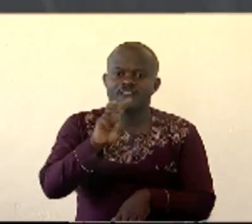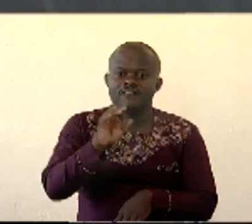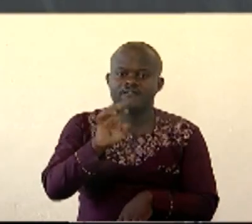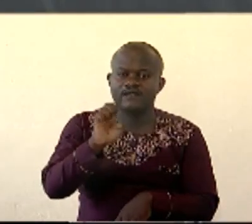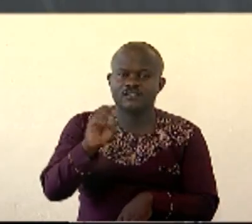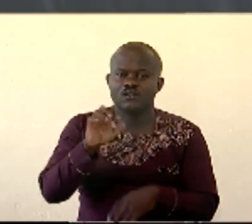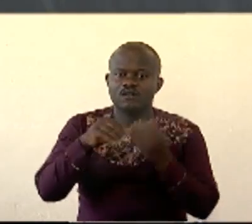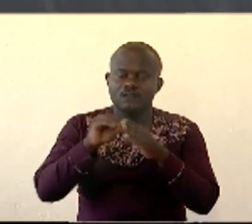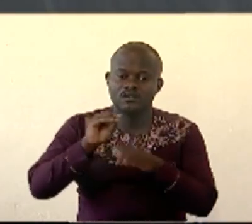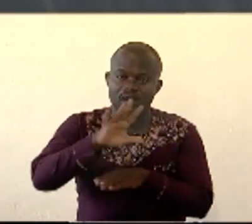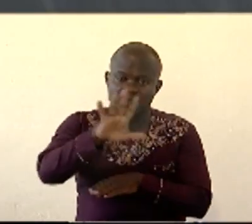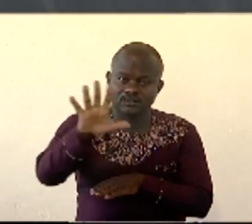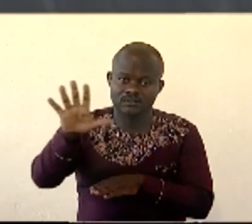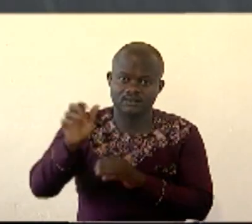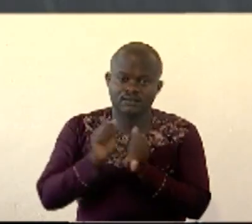of sunlight.